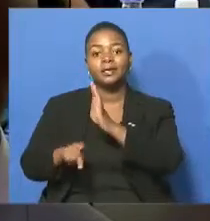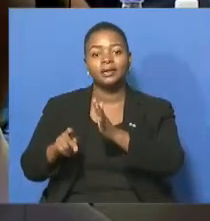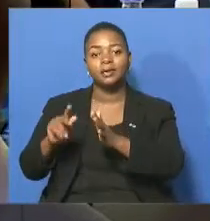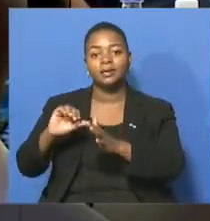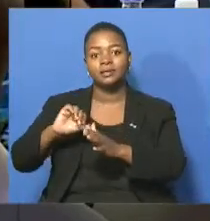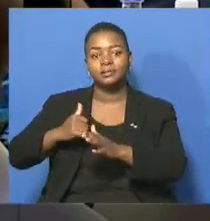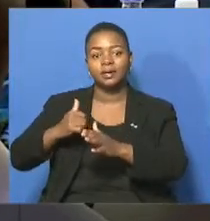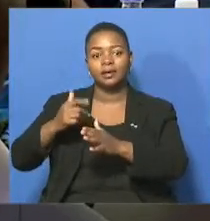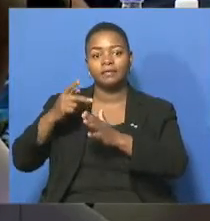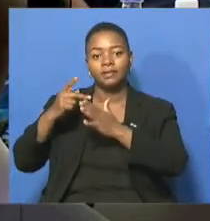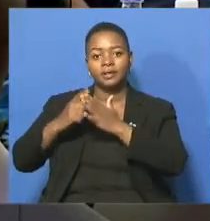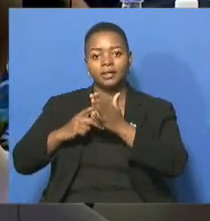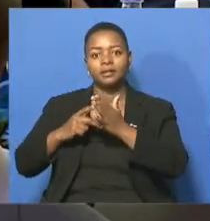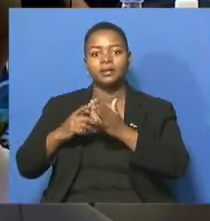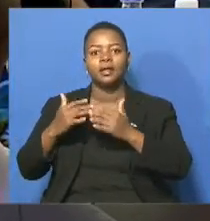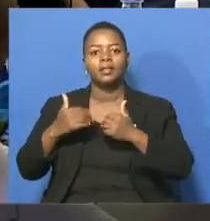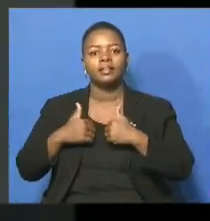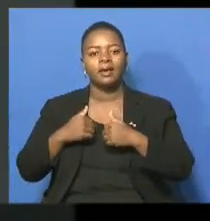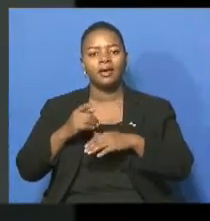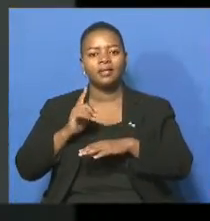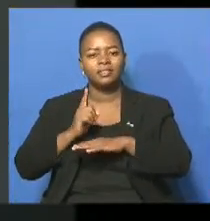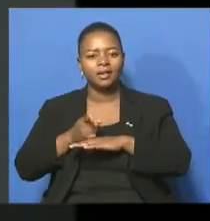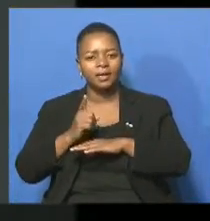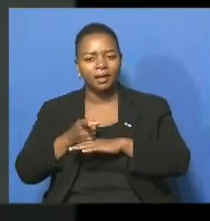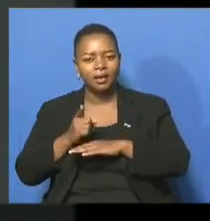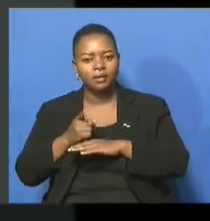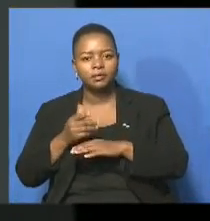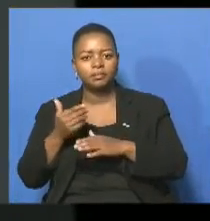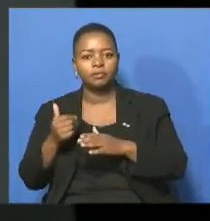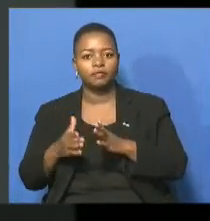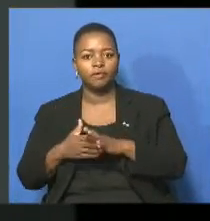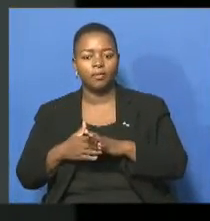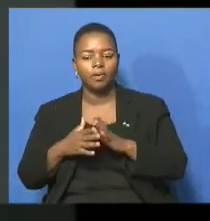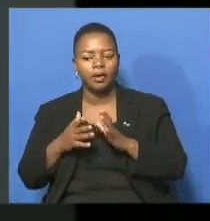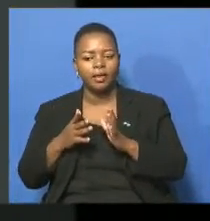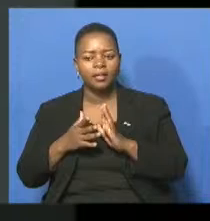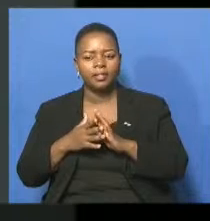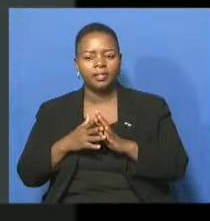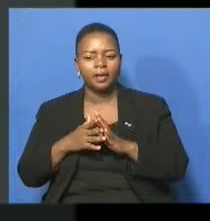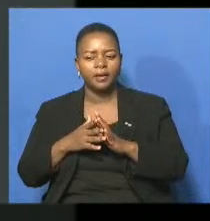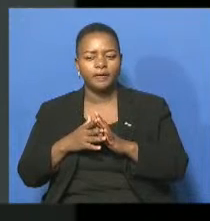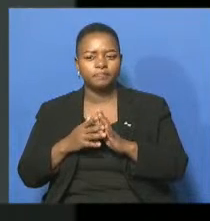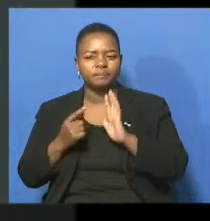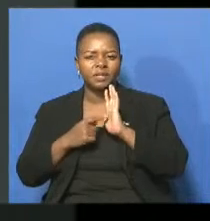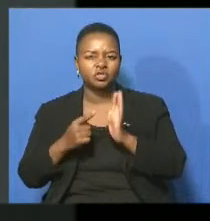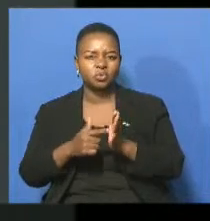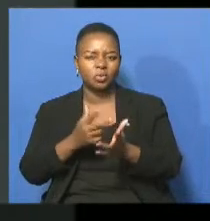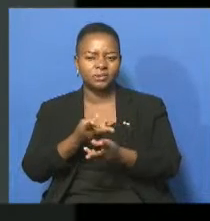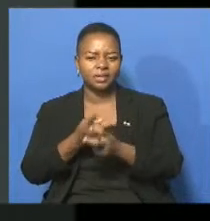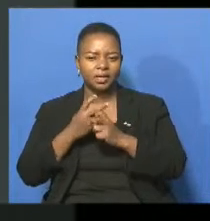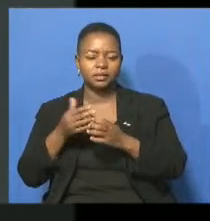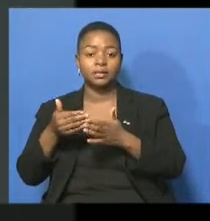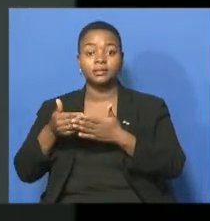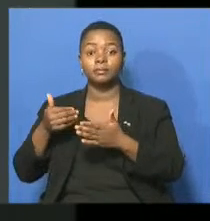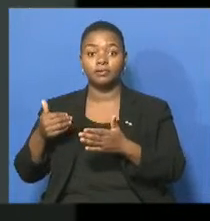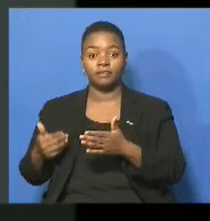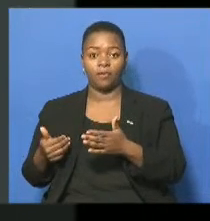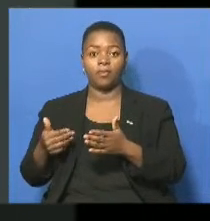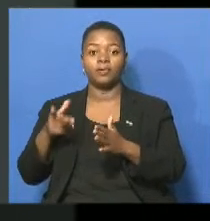have made threats before. A lot of them would have actually come